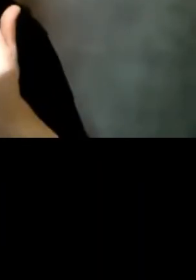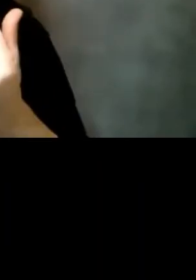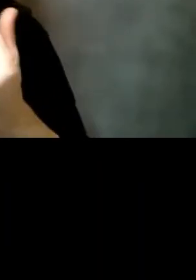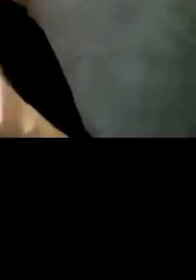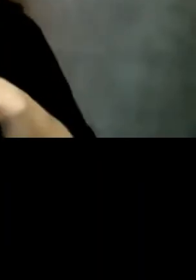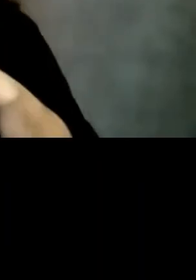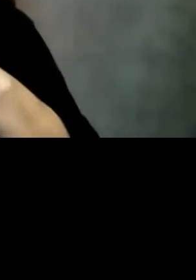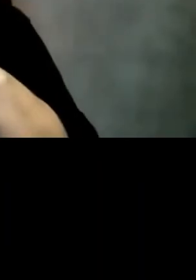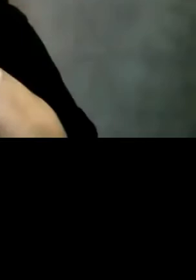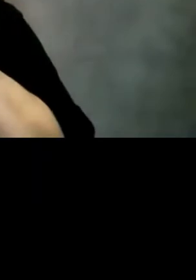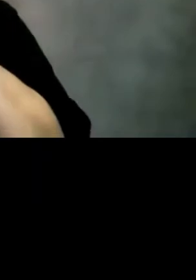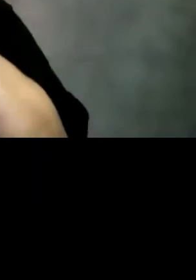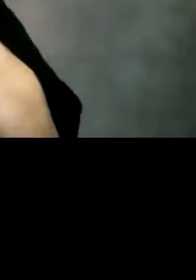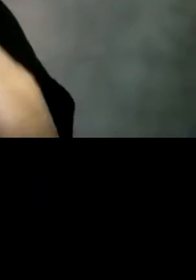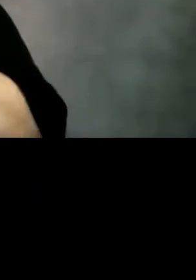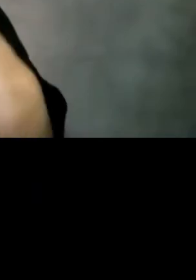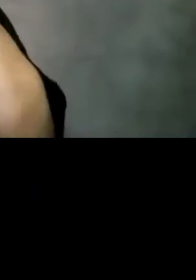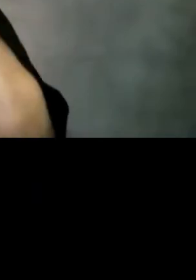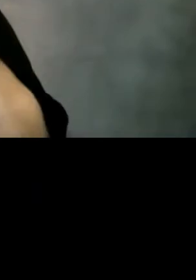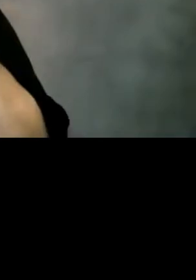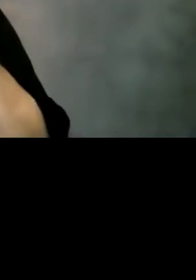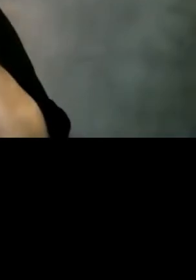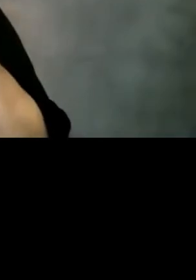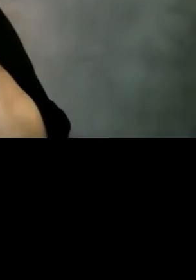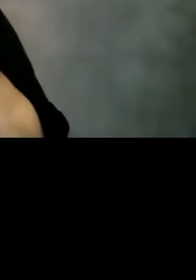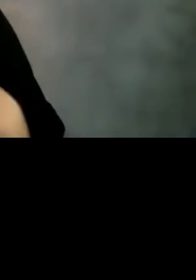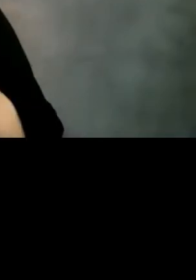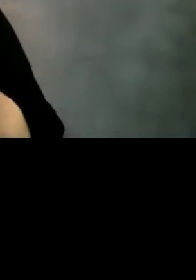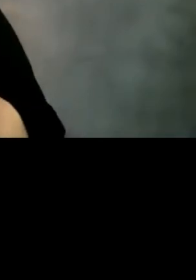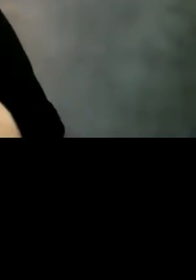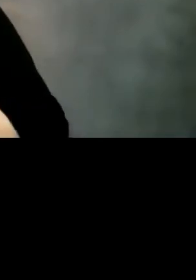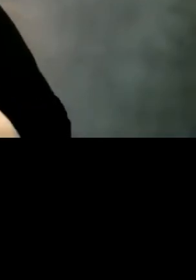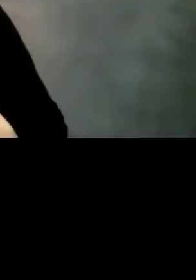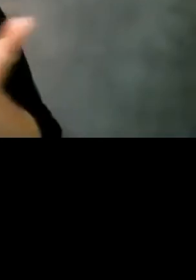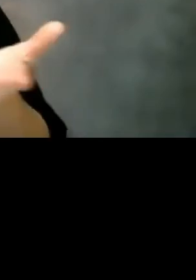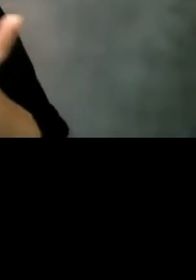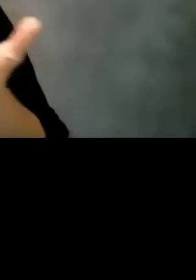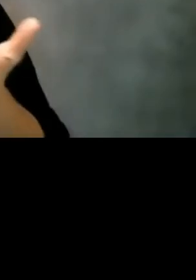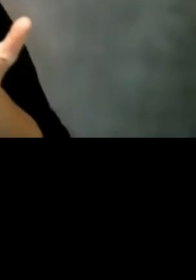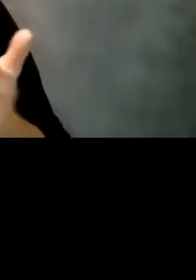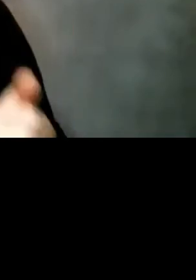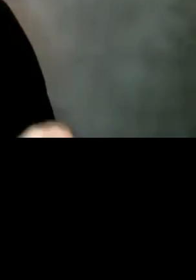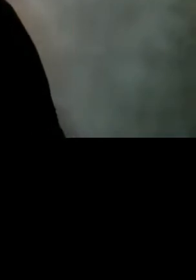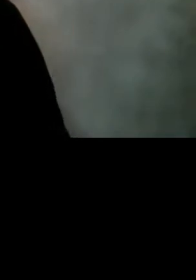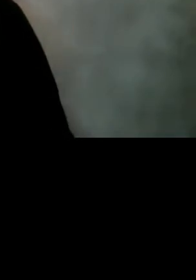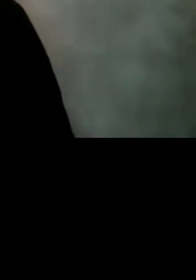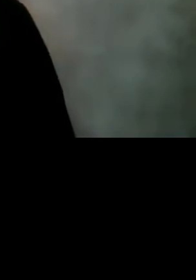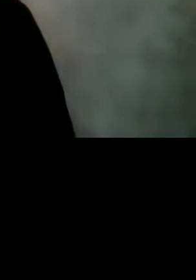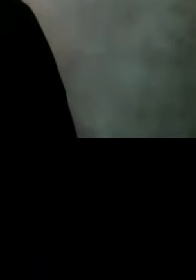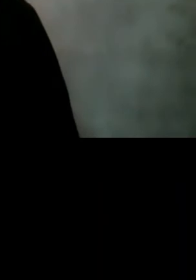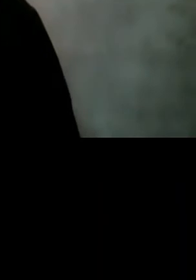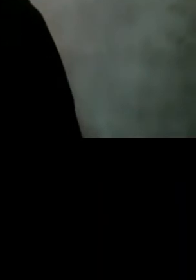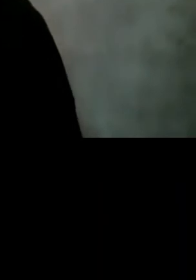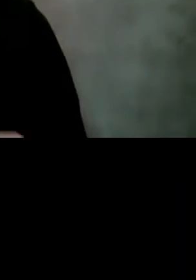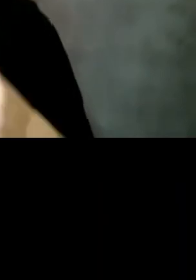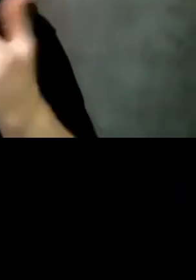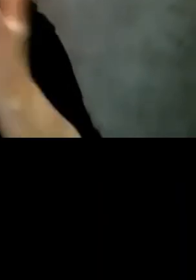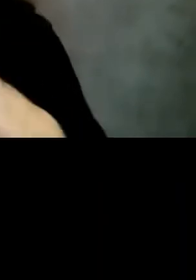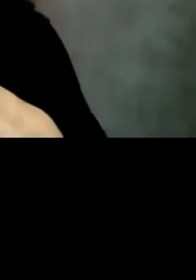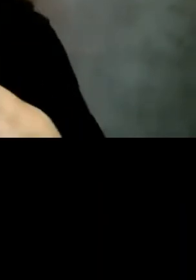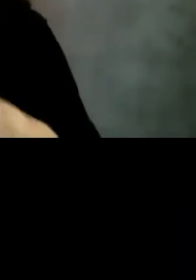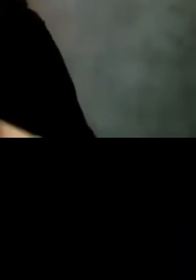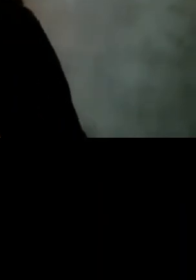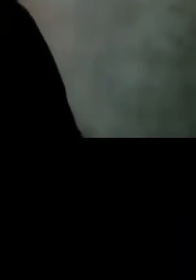serve. But Ken may have other ideas as well. Well, I was going to give an example of something that's